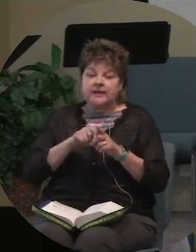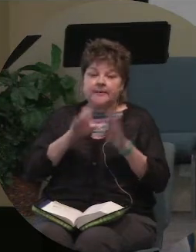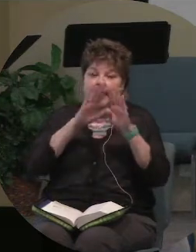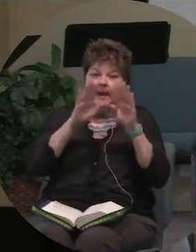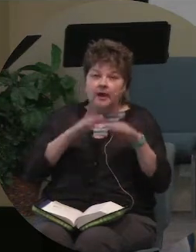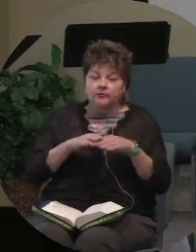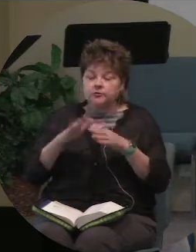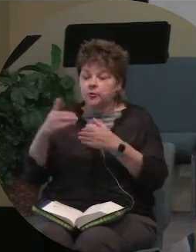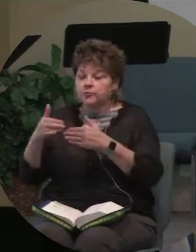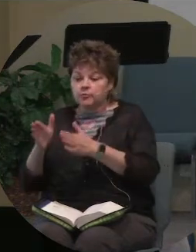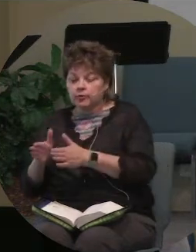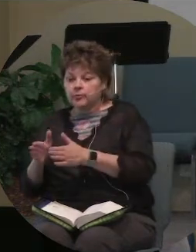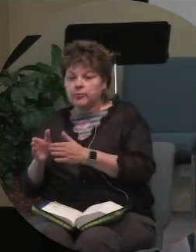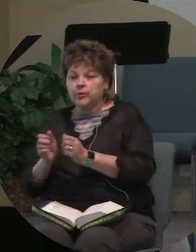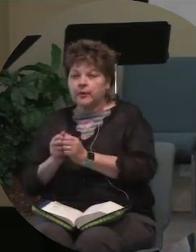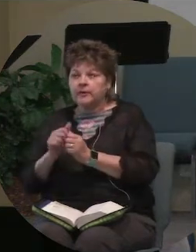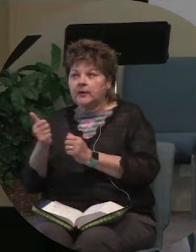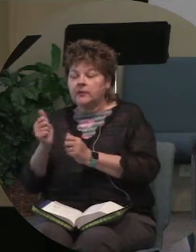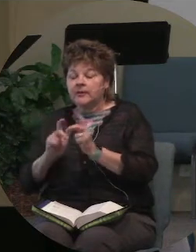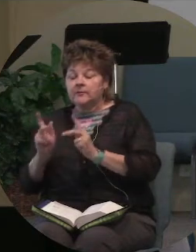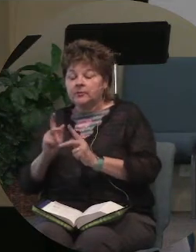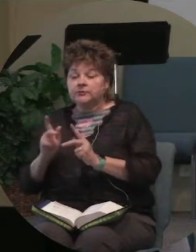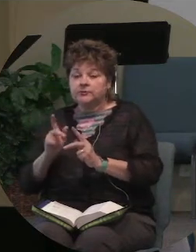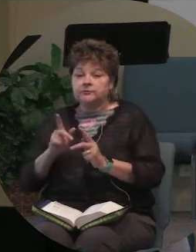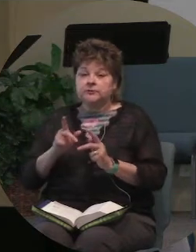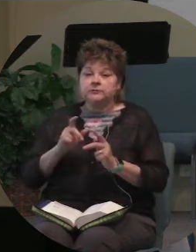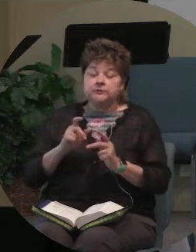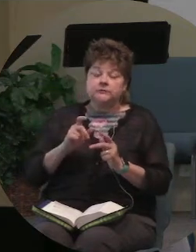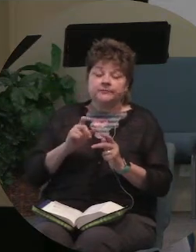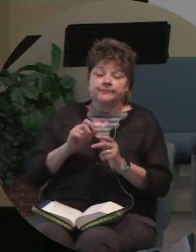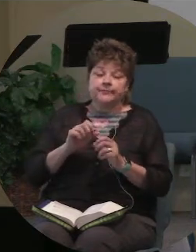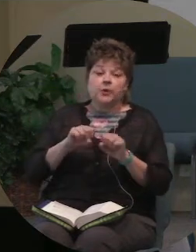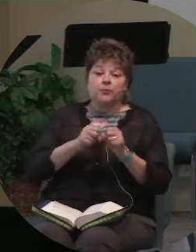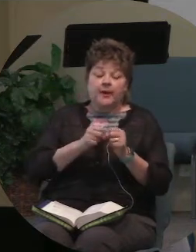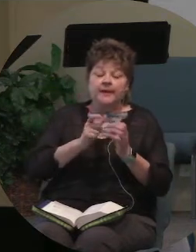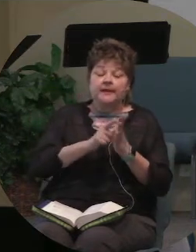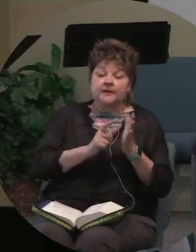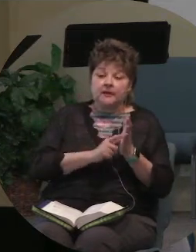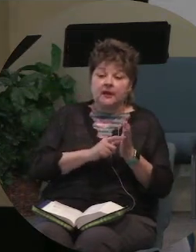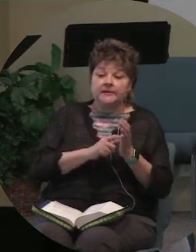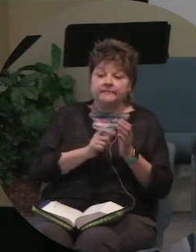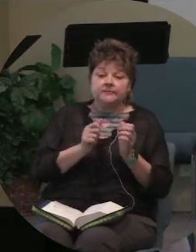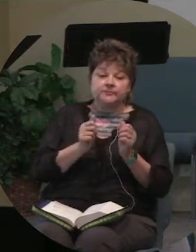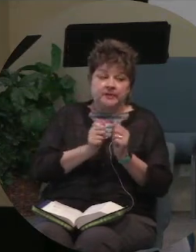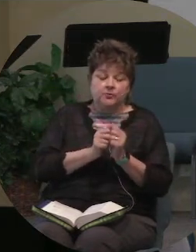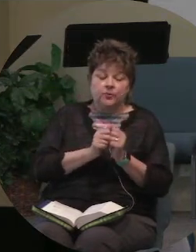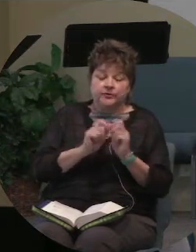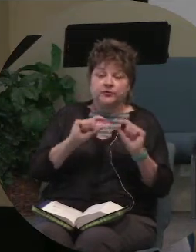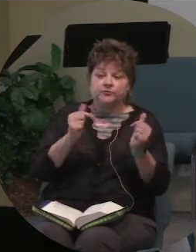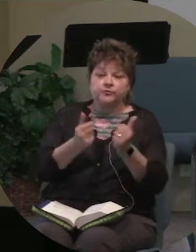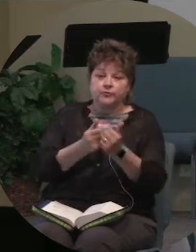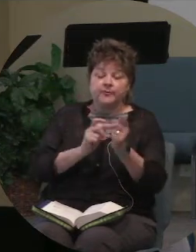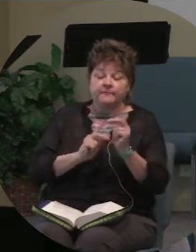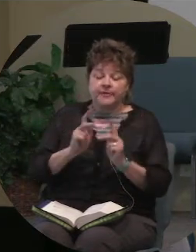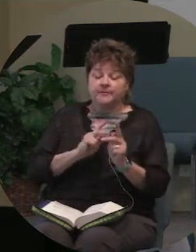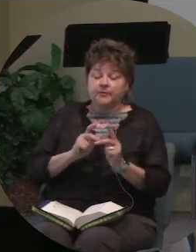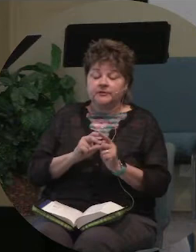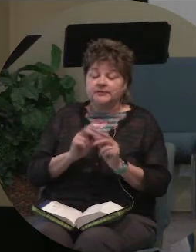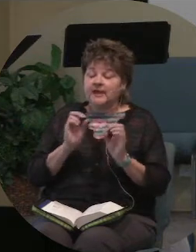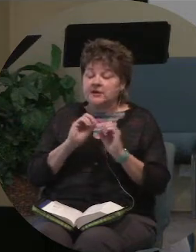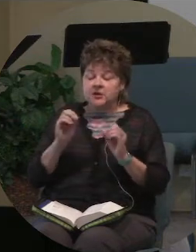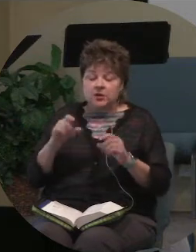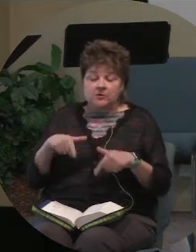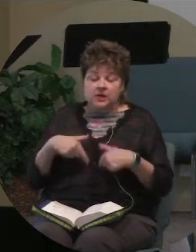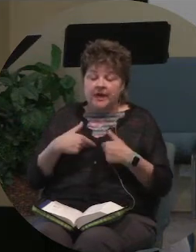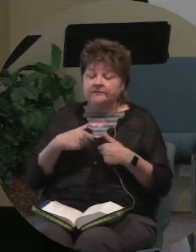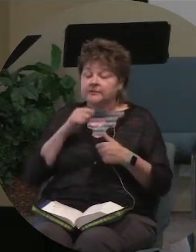was breaking the law just being in the crowd. She had no life. She was unclean. The religious leaders